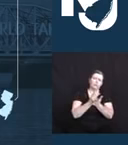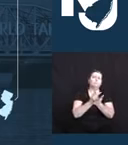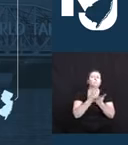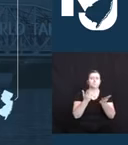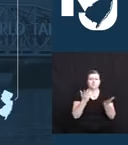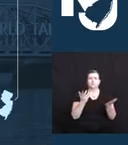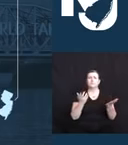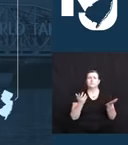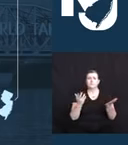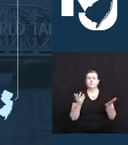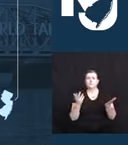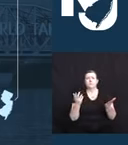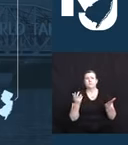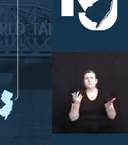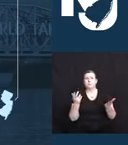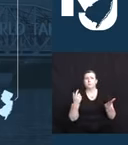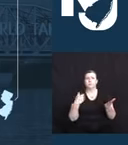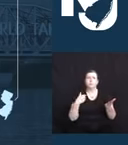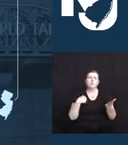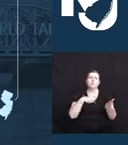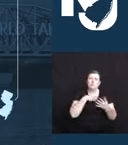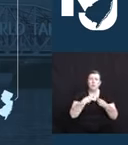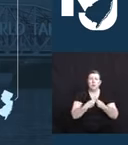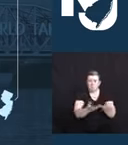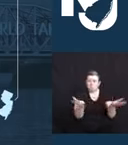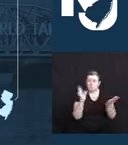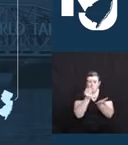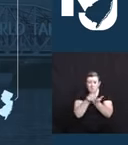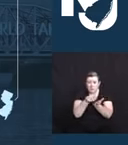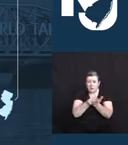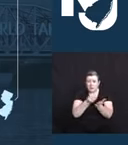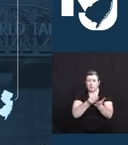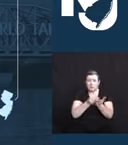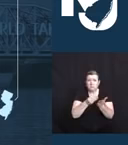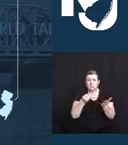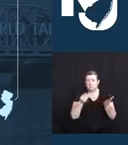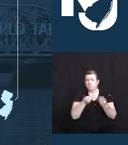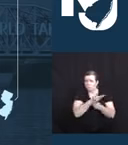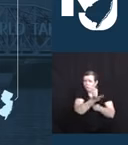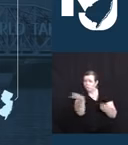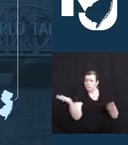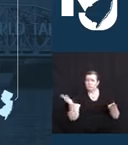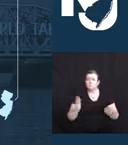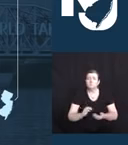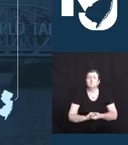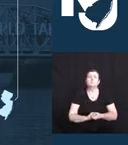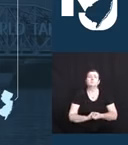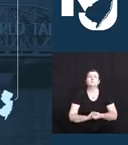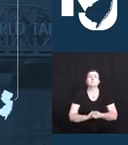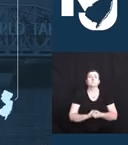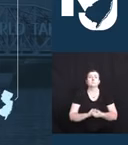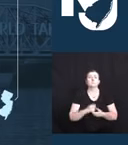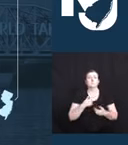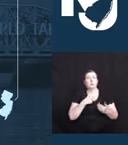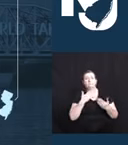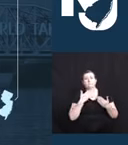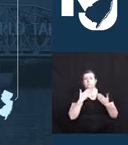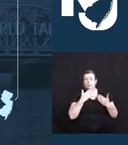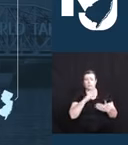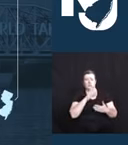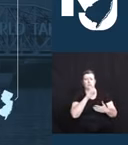properly dispersed. And I also reiterate my thanks to everyone at the Department of Labor, from Commissioner